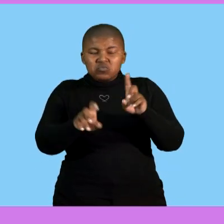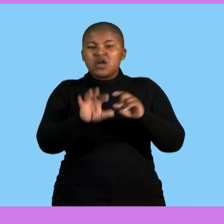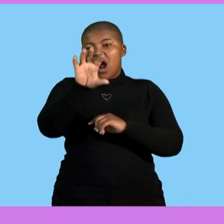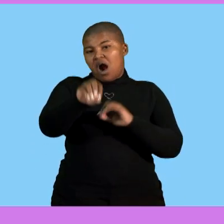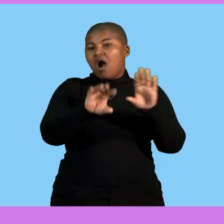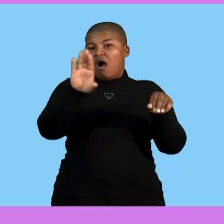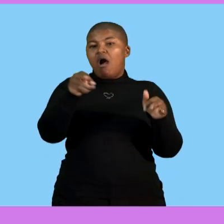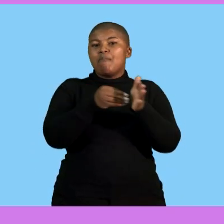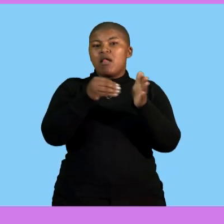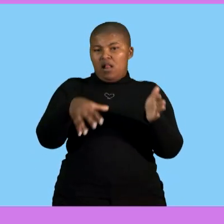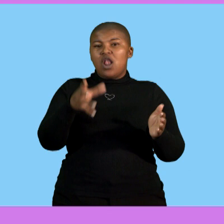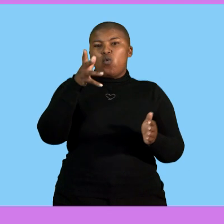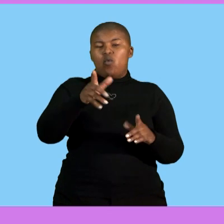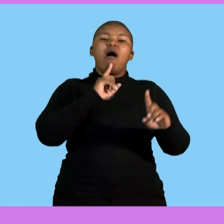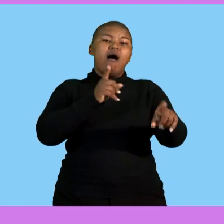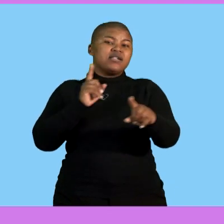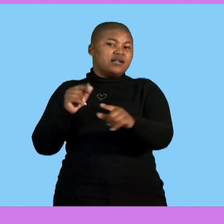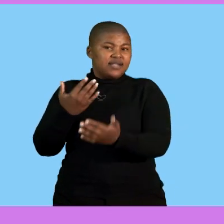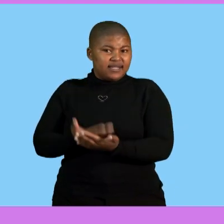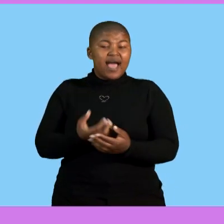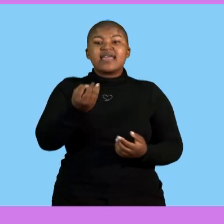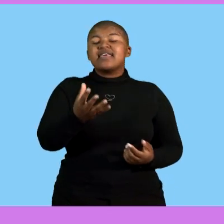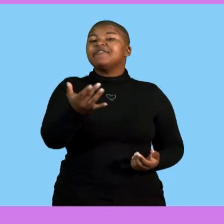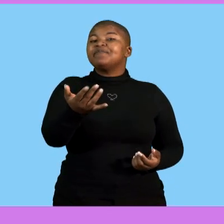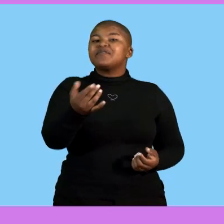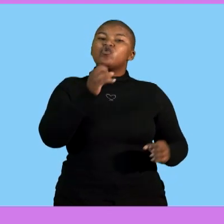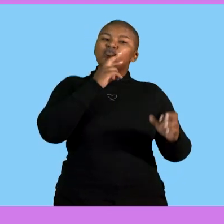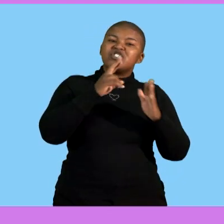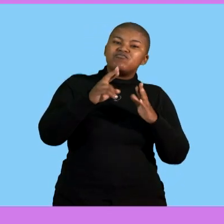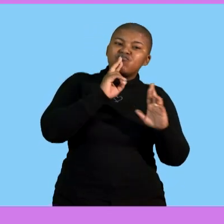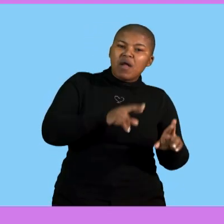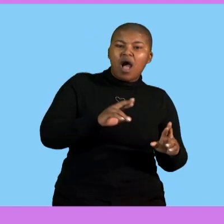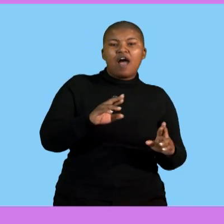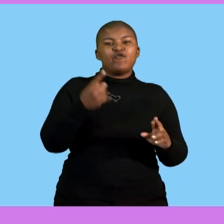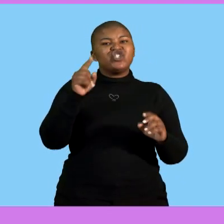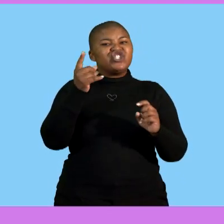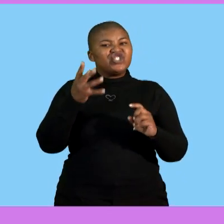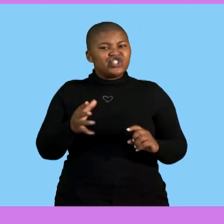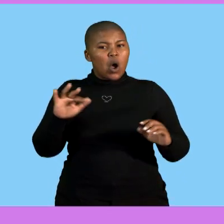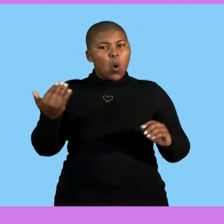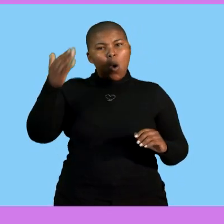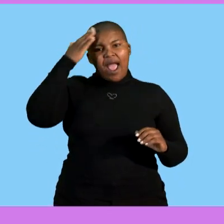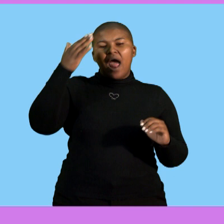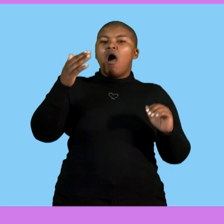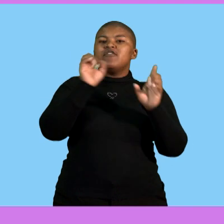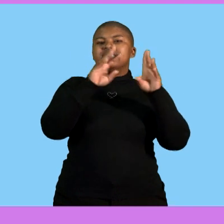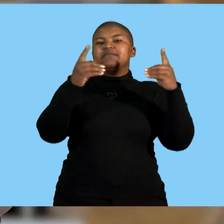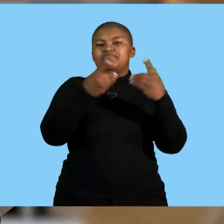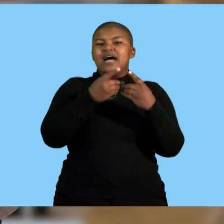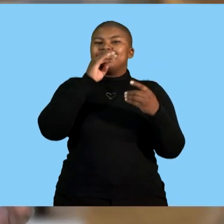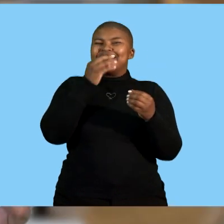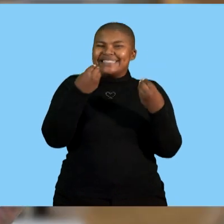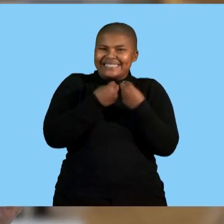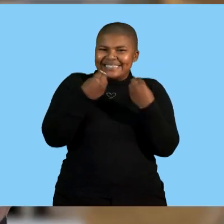questionnaire, whereby the learners will be answering, giving the response to educators or head of departments about